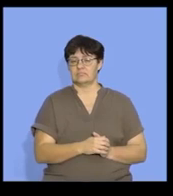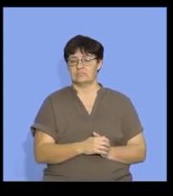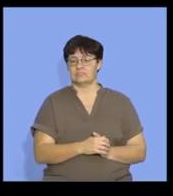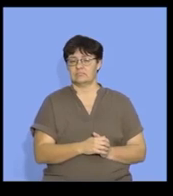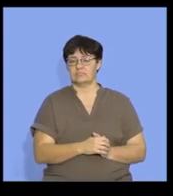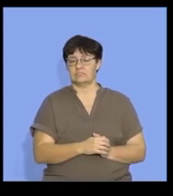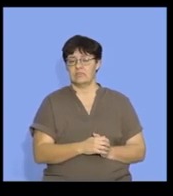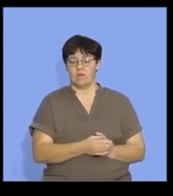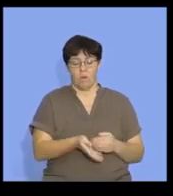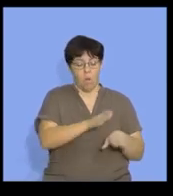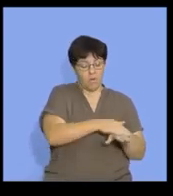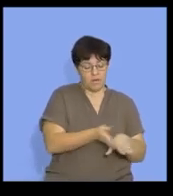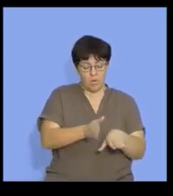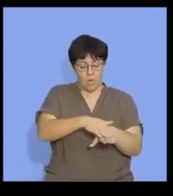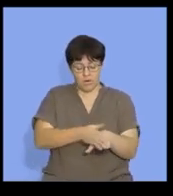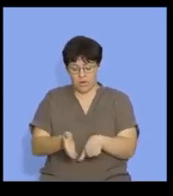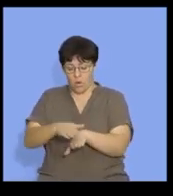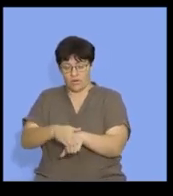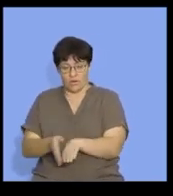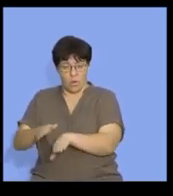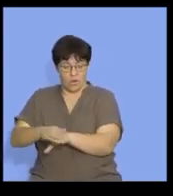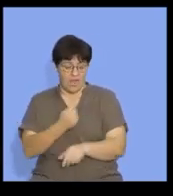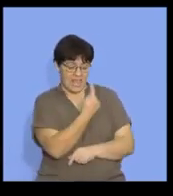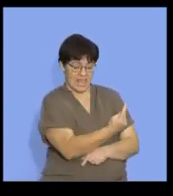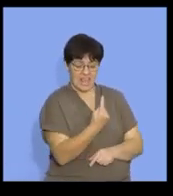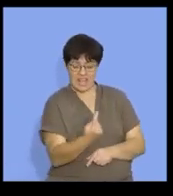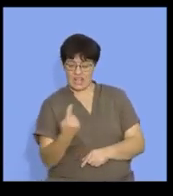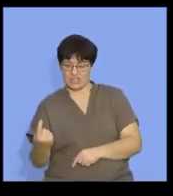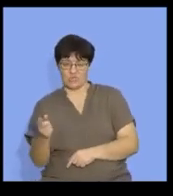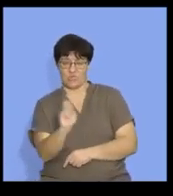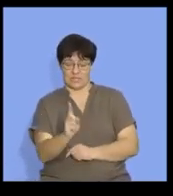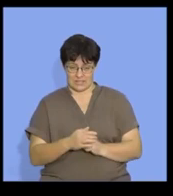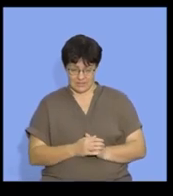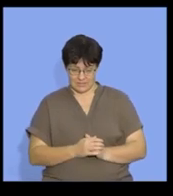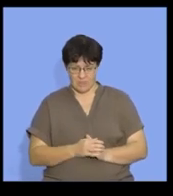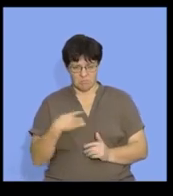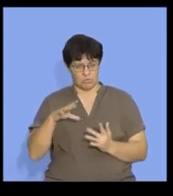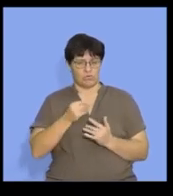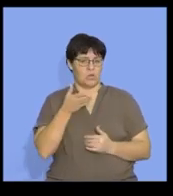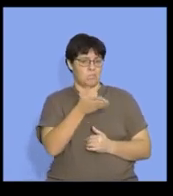substances to put on the bread. That's what I chose.